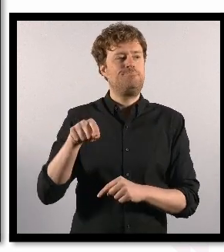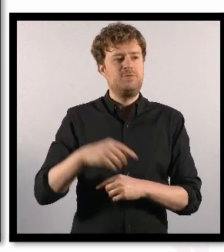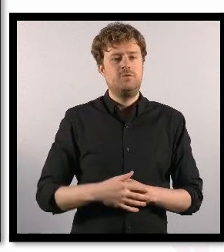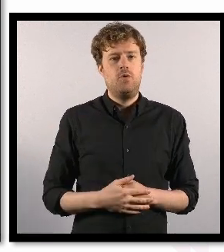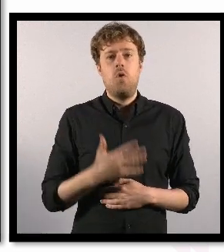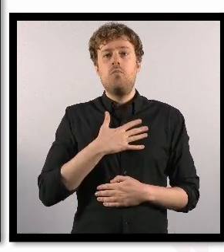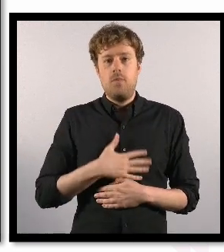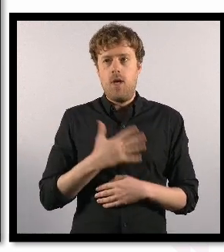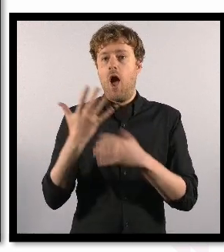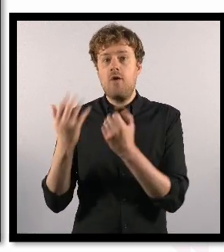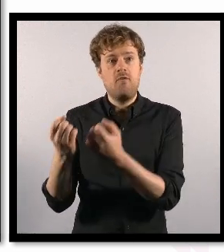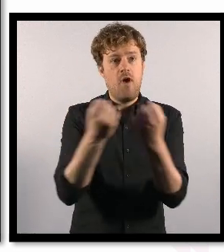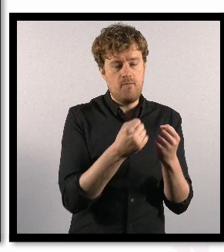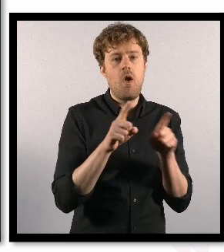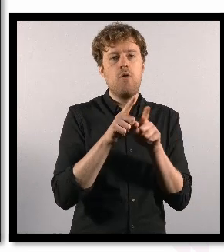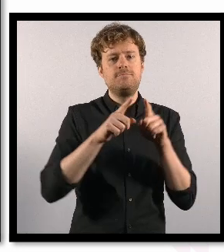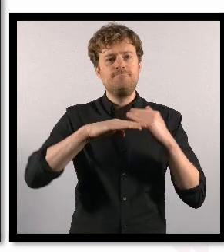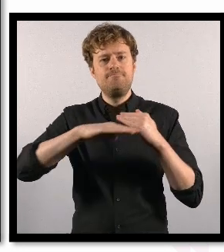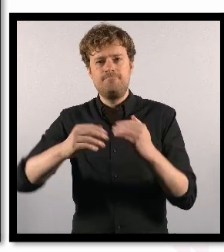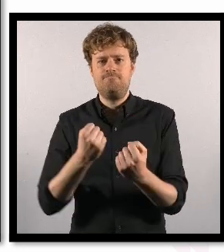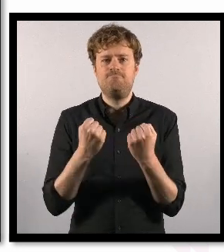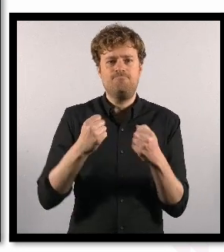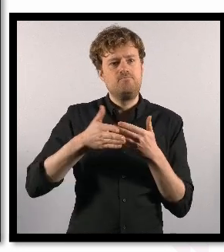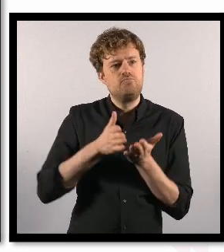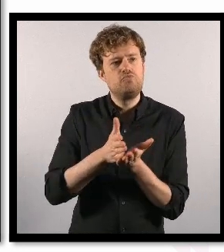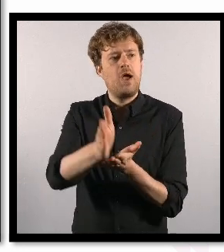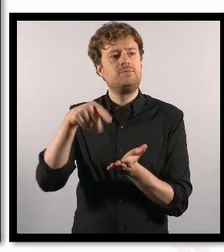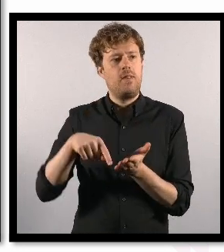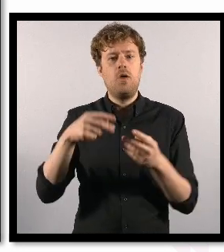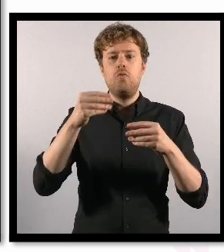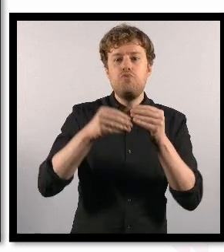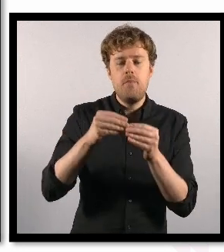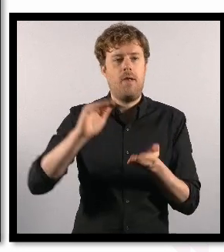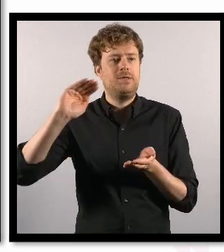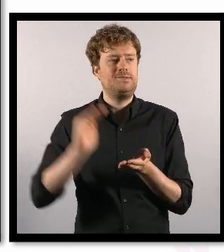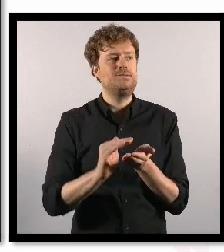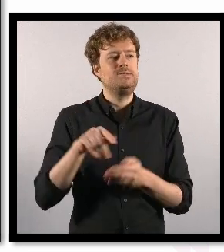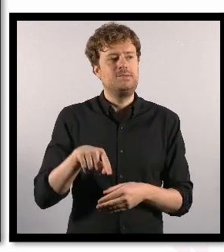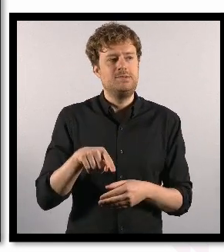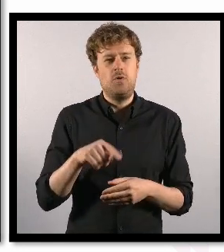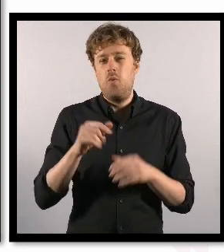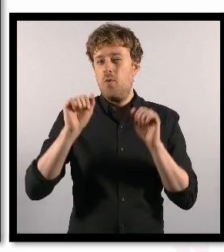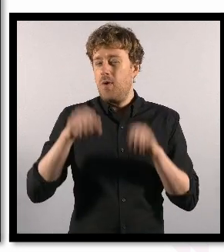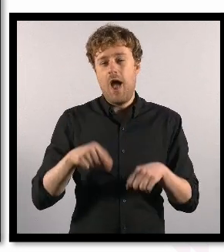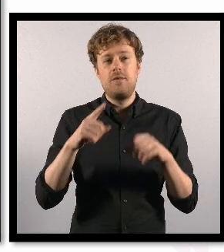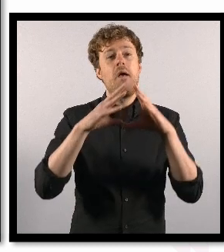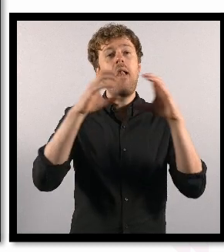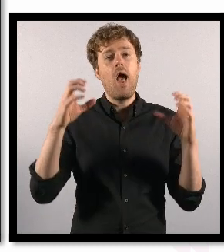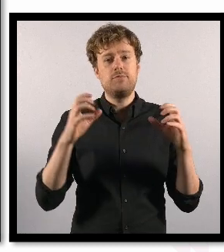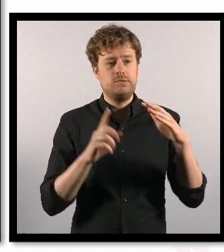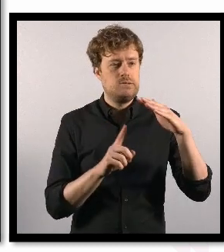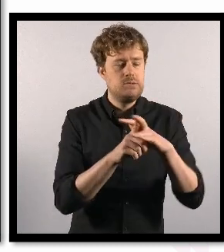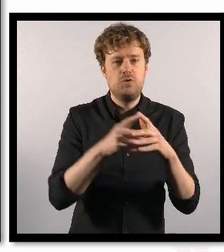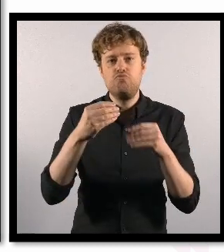a more declarative GitOps-based model. We're also looking at adopting ambient mode Istio, with the help of our partners from